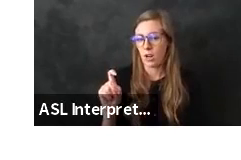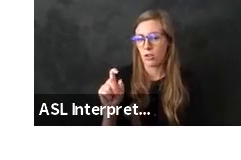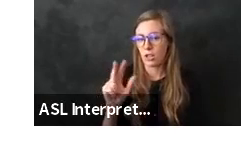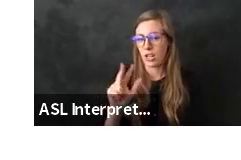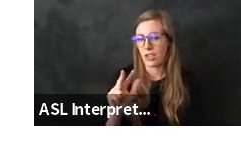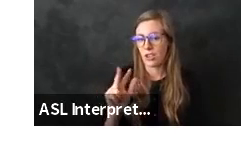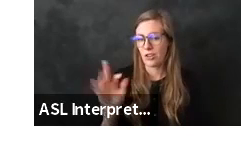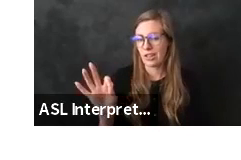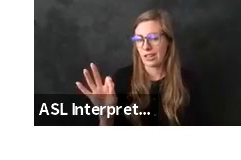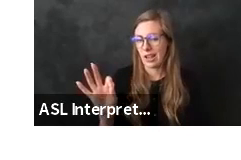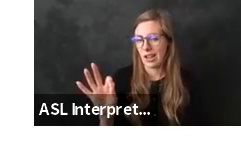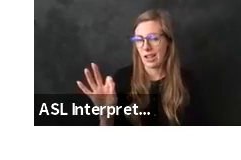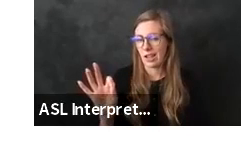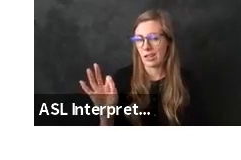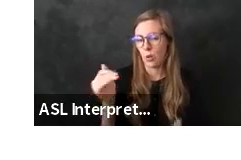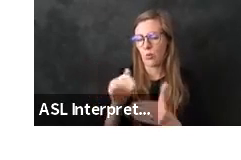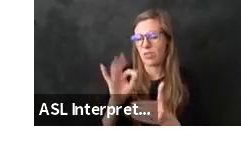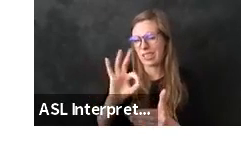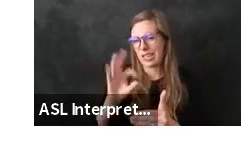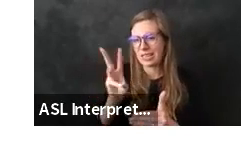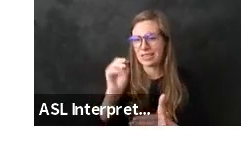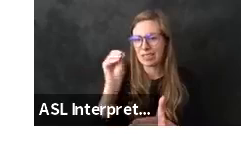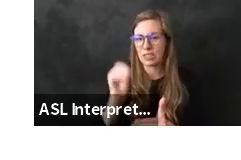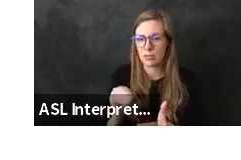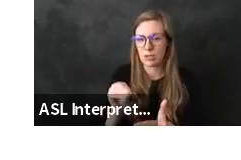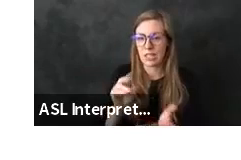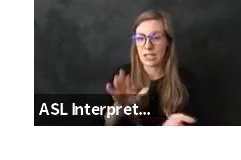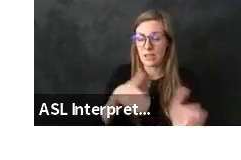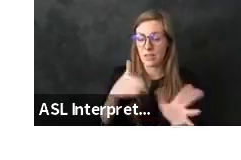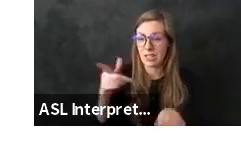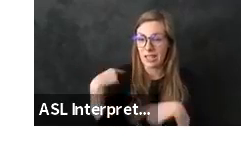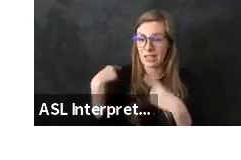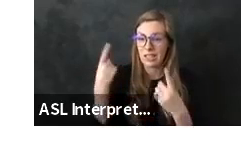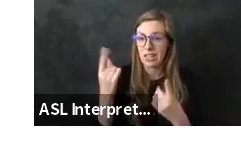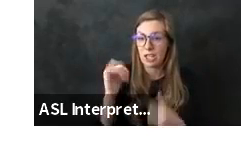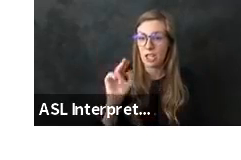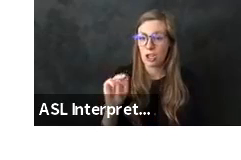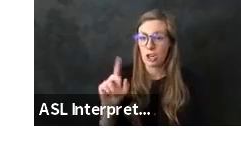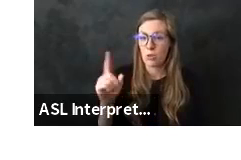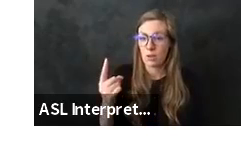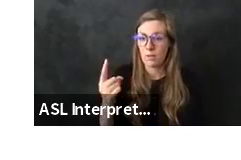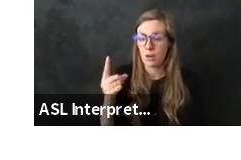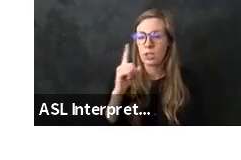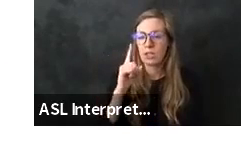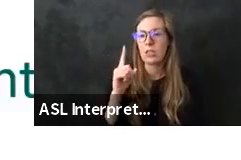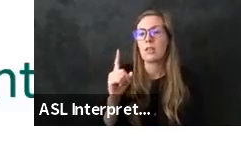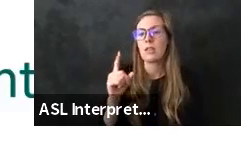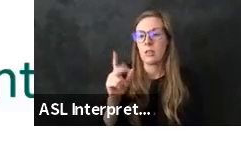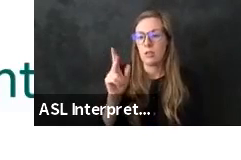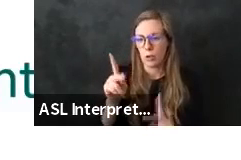95.7%, so almost 96% of the deaths since January 1st have been among the unvaccinated.